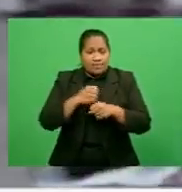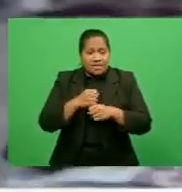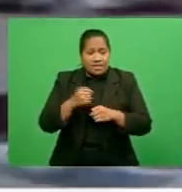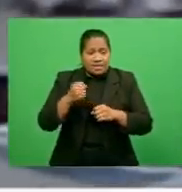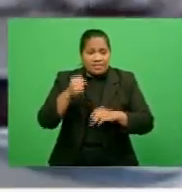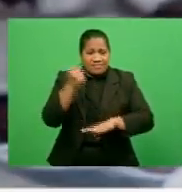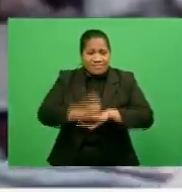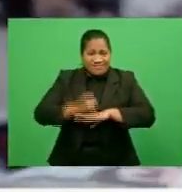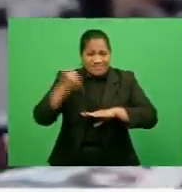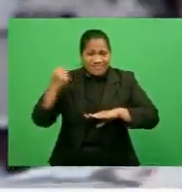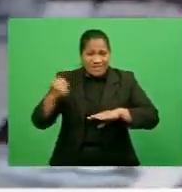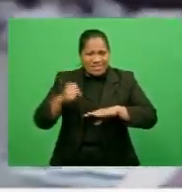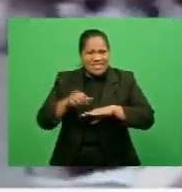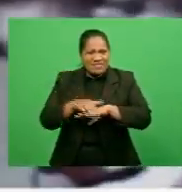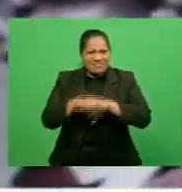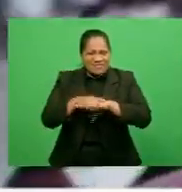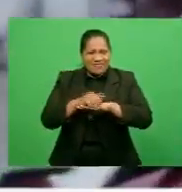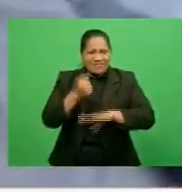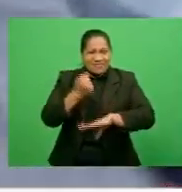sound educational process.